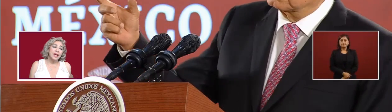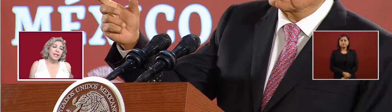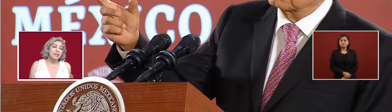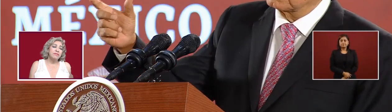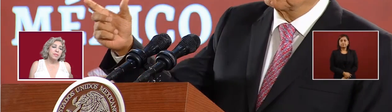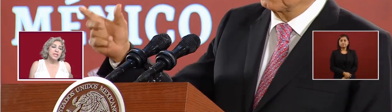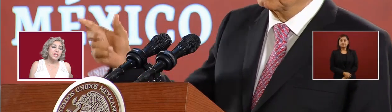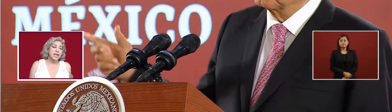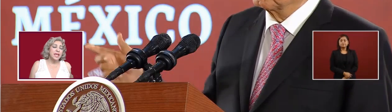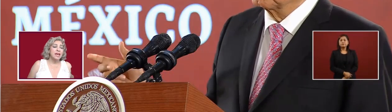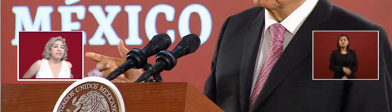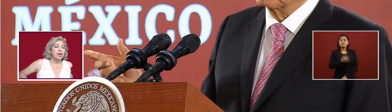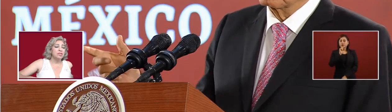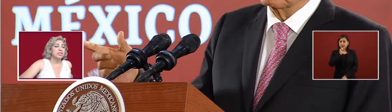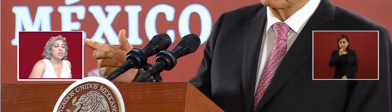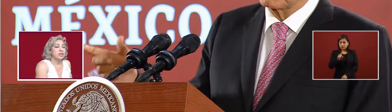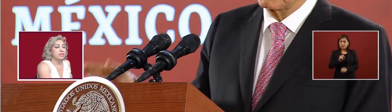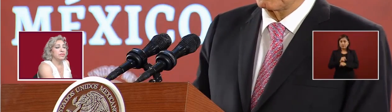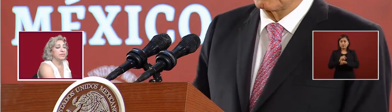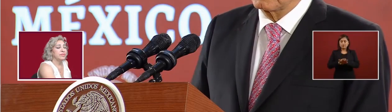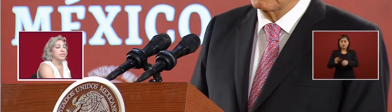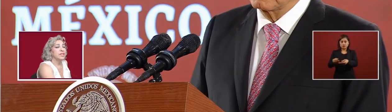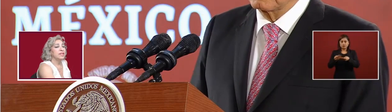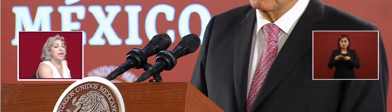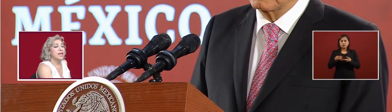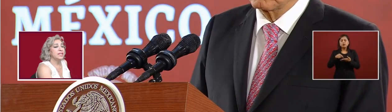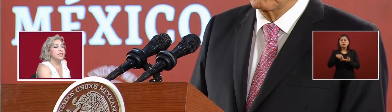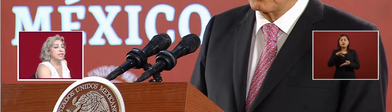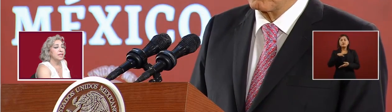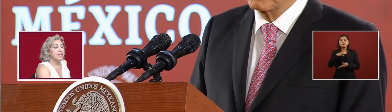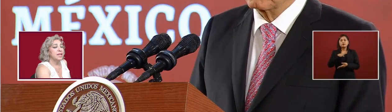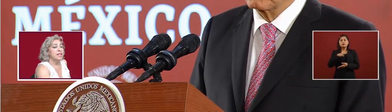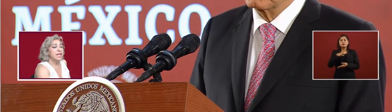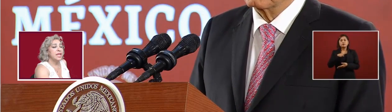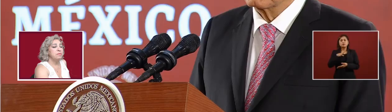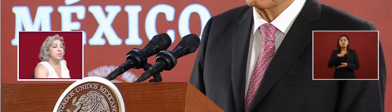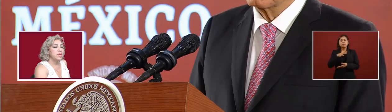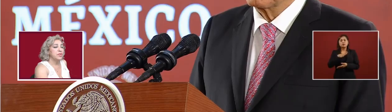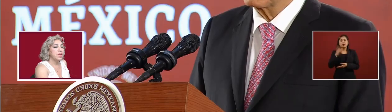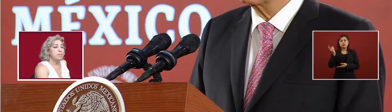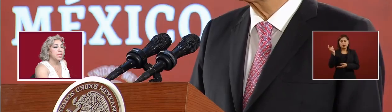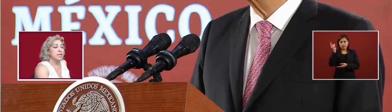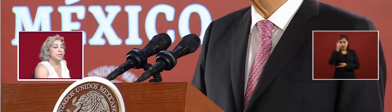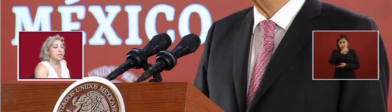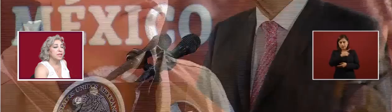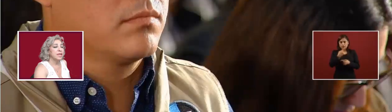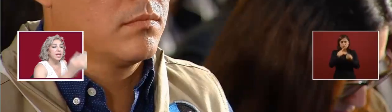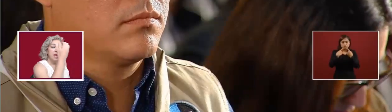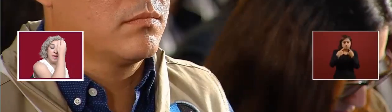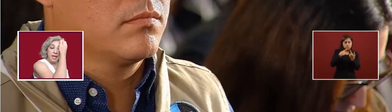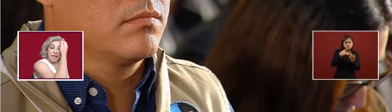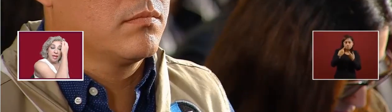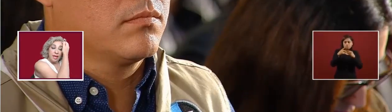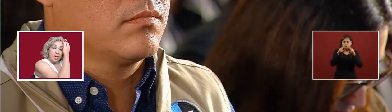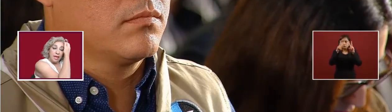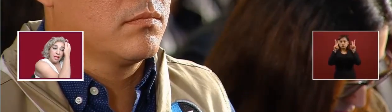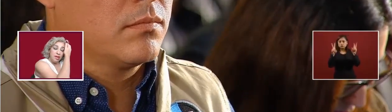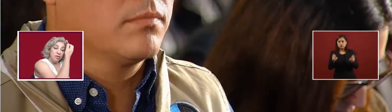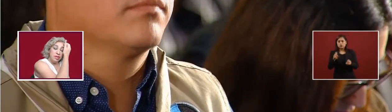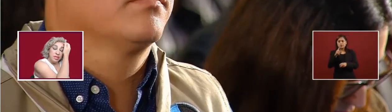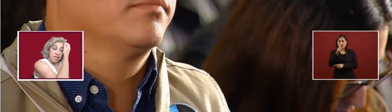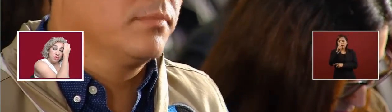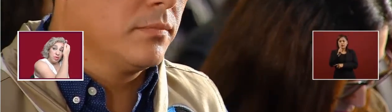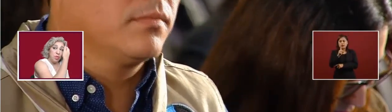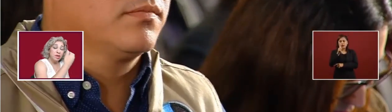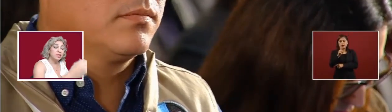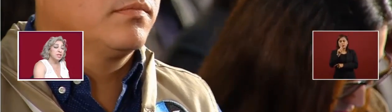And the information I have also that they came to an agreement in